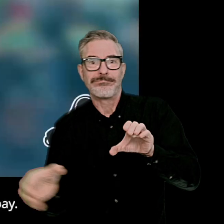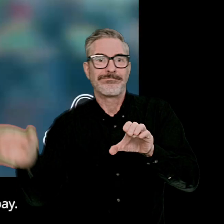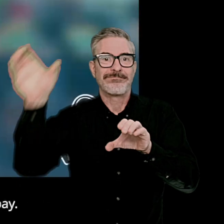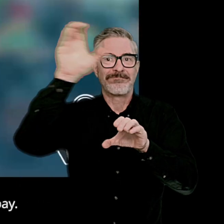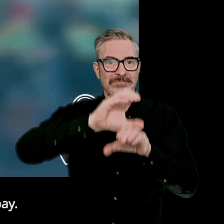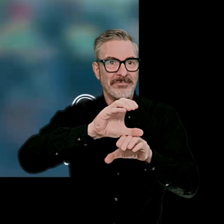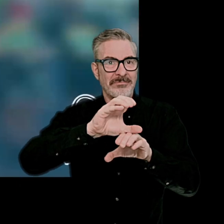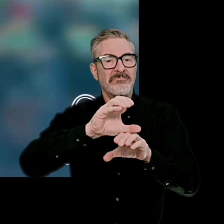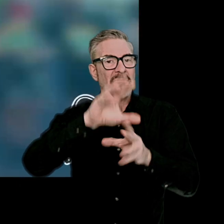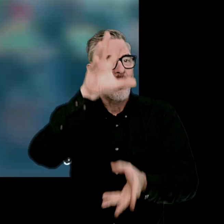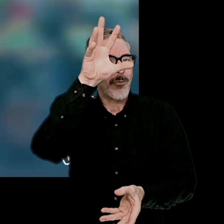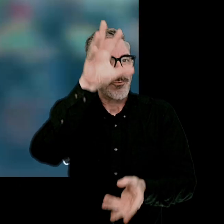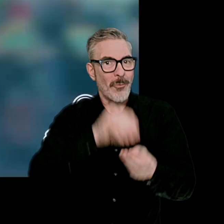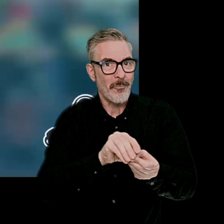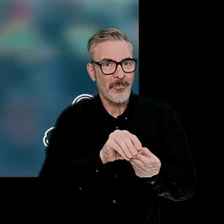day's pay.